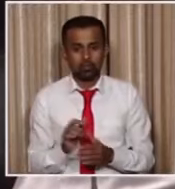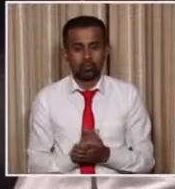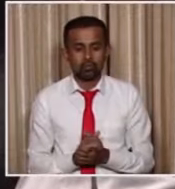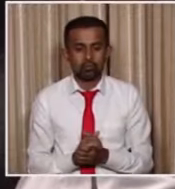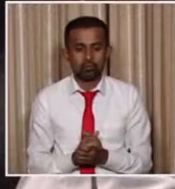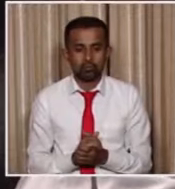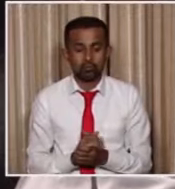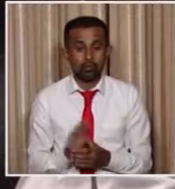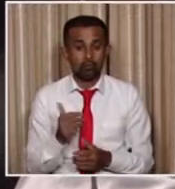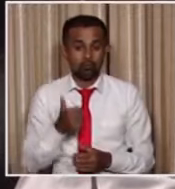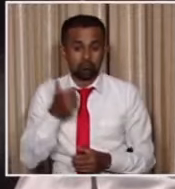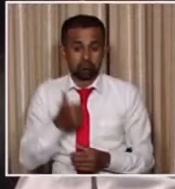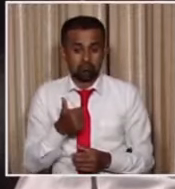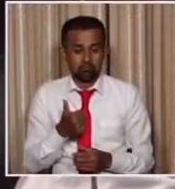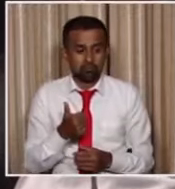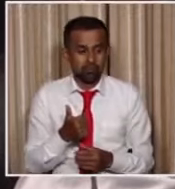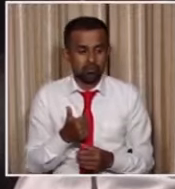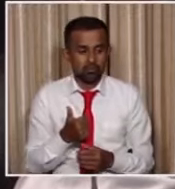remarkable